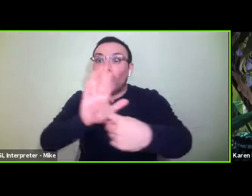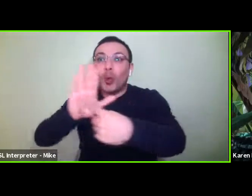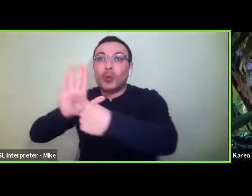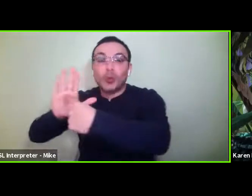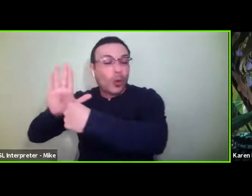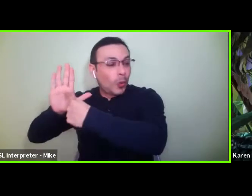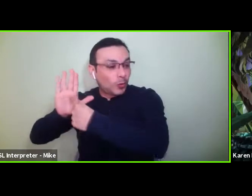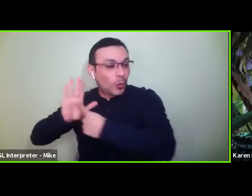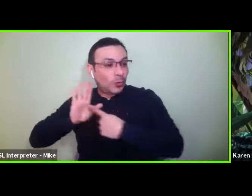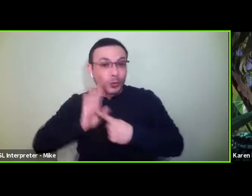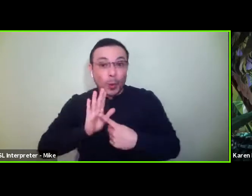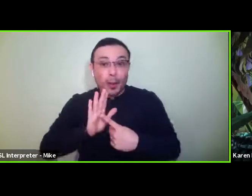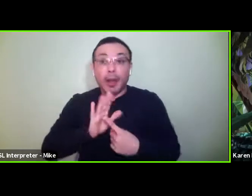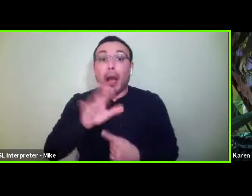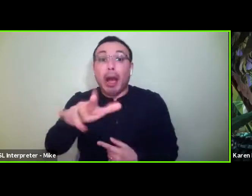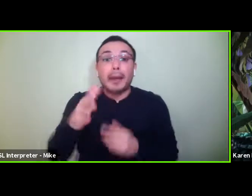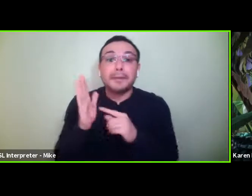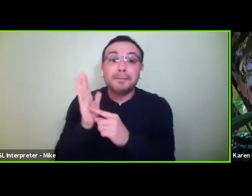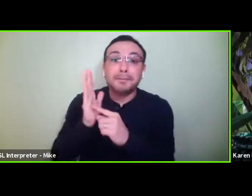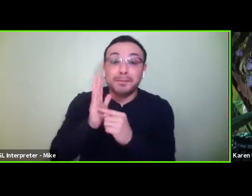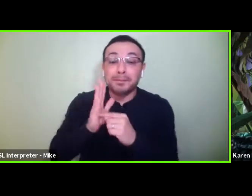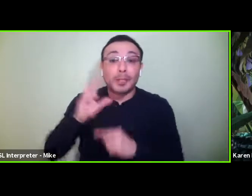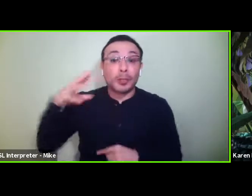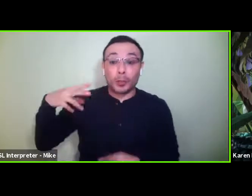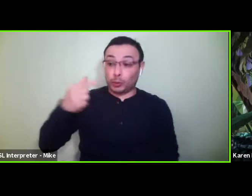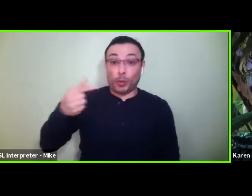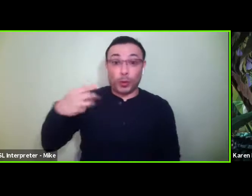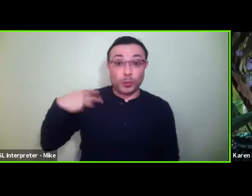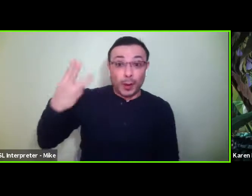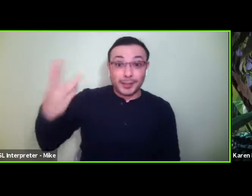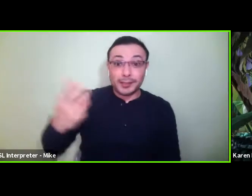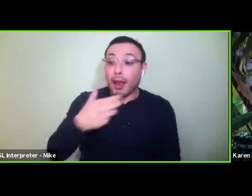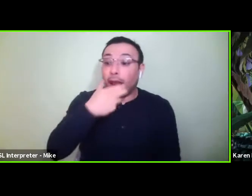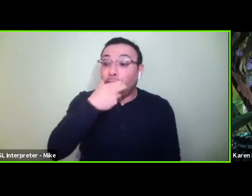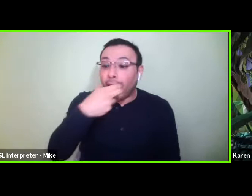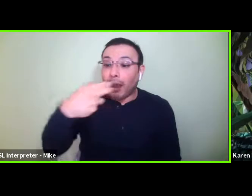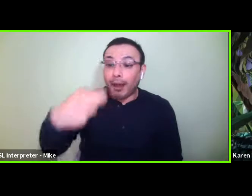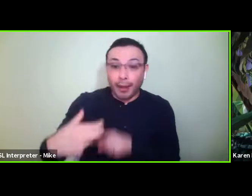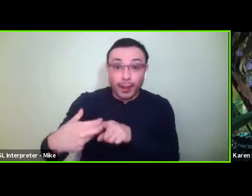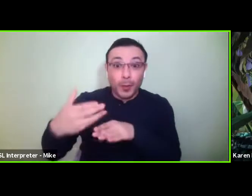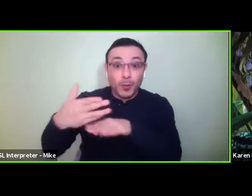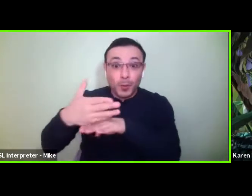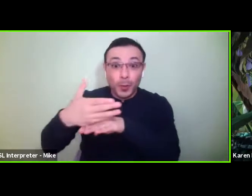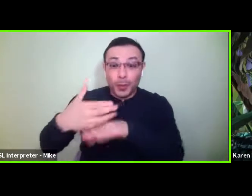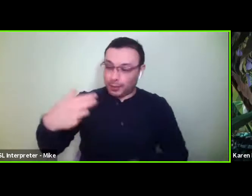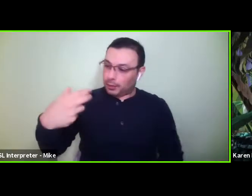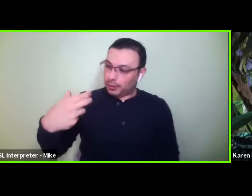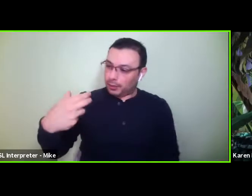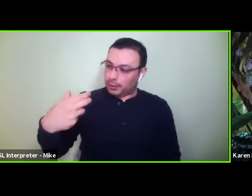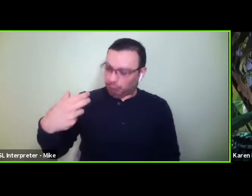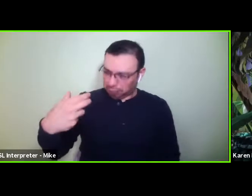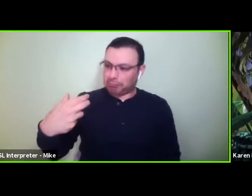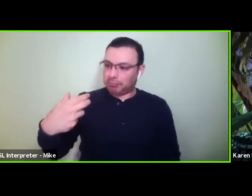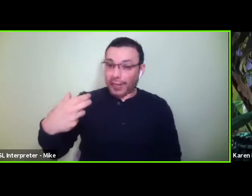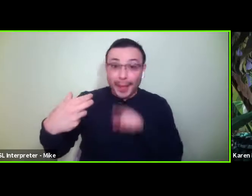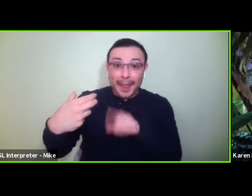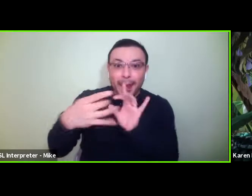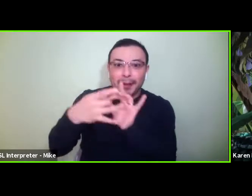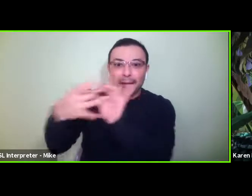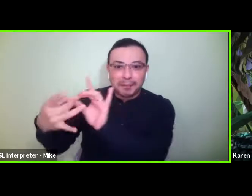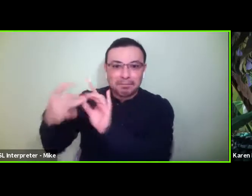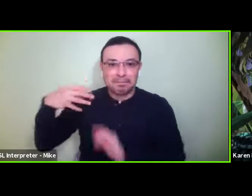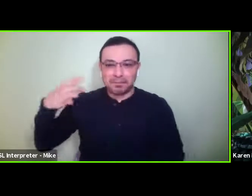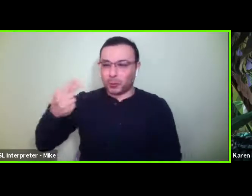like George's teeth. And like George's teeth, Ed's chair was designed to be part of